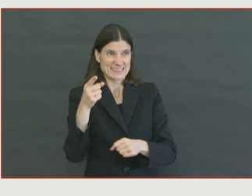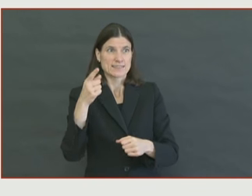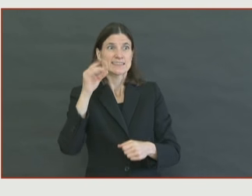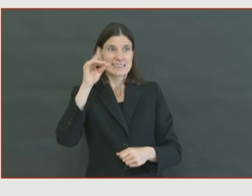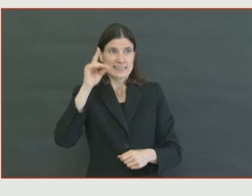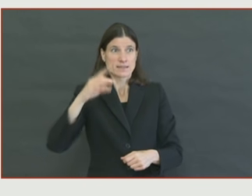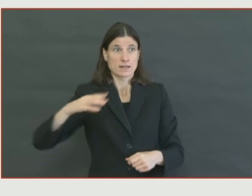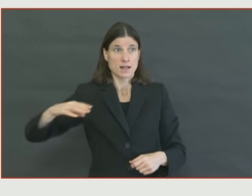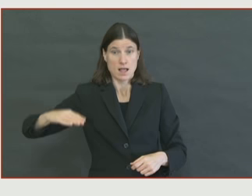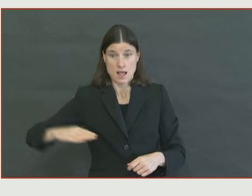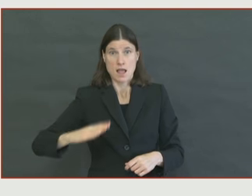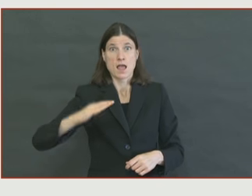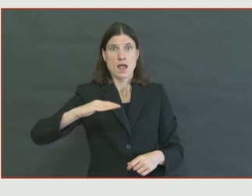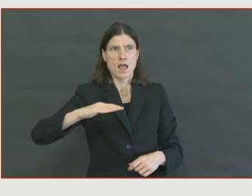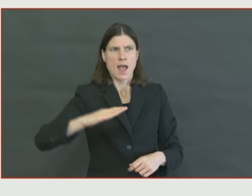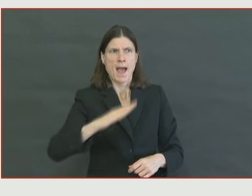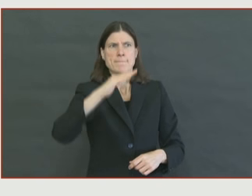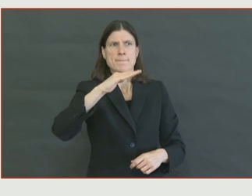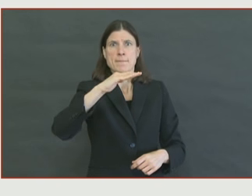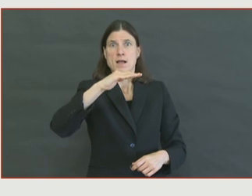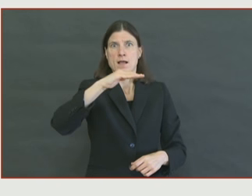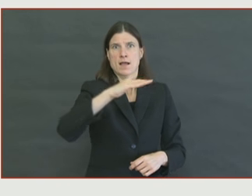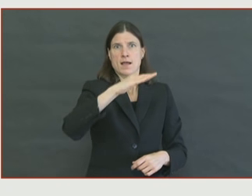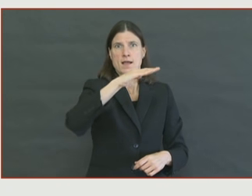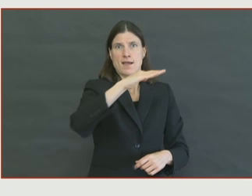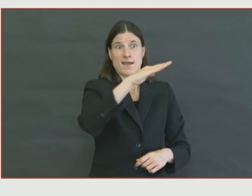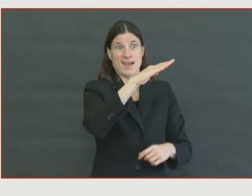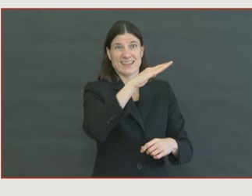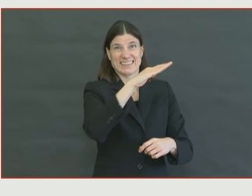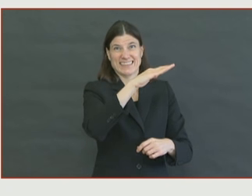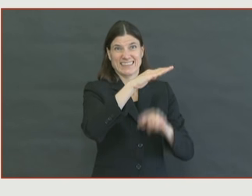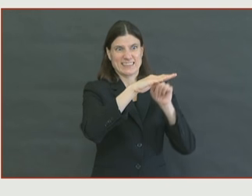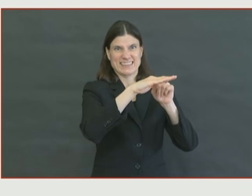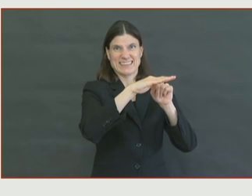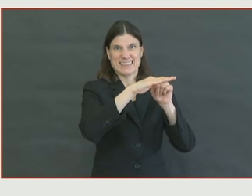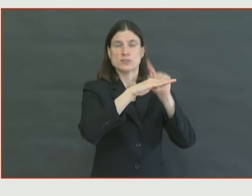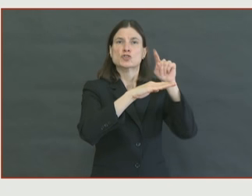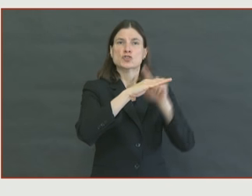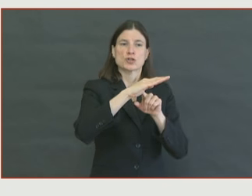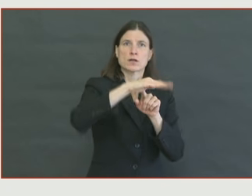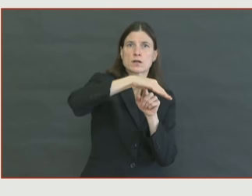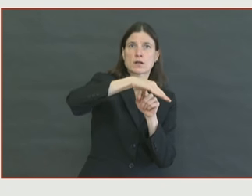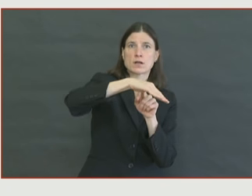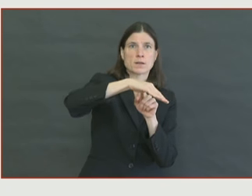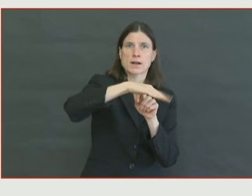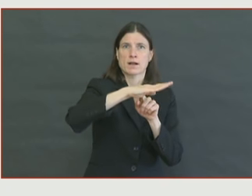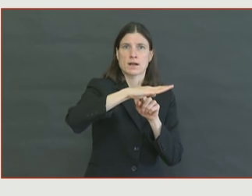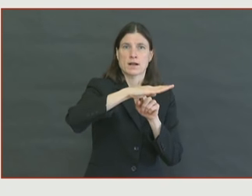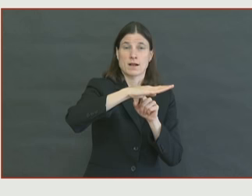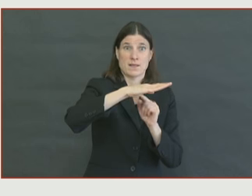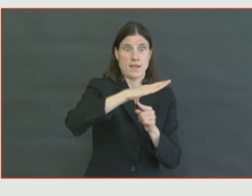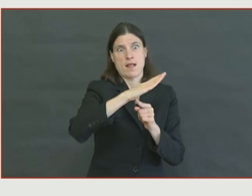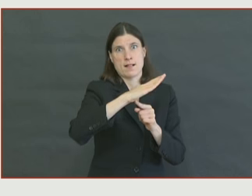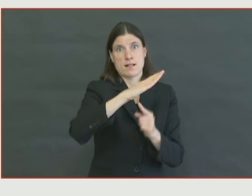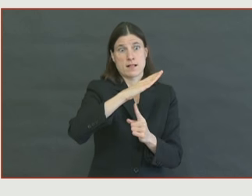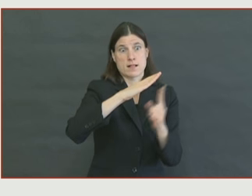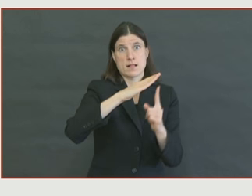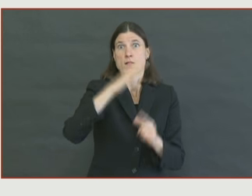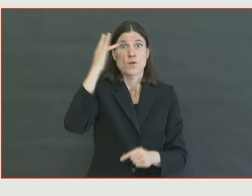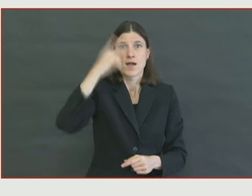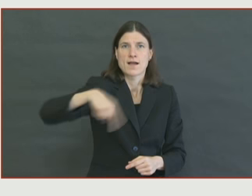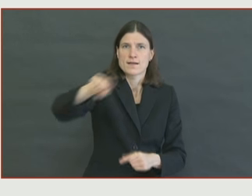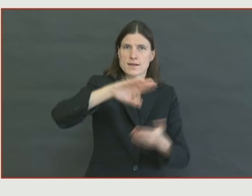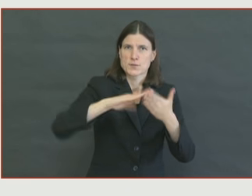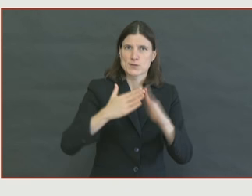approximately 2 weeks after when we think people were getting together for Easter and Passover, probably family